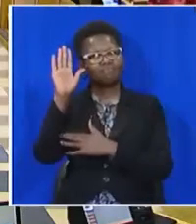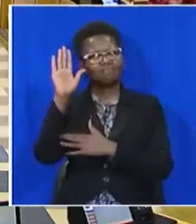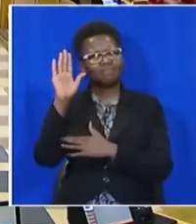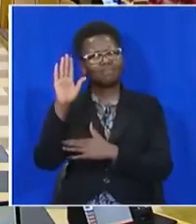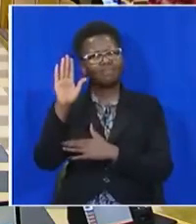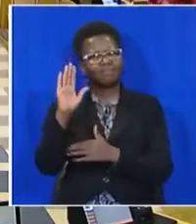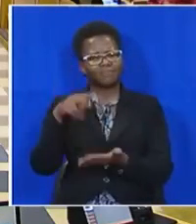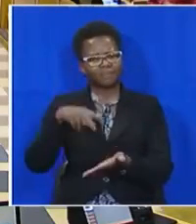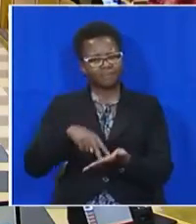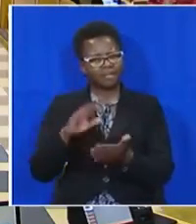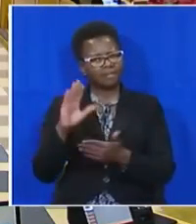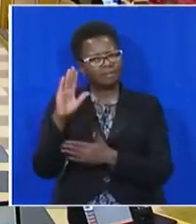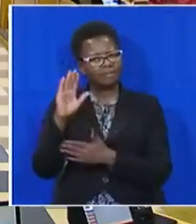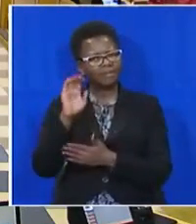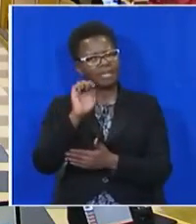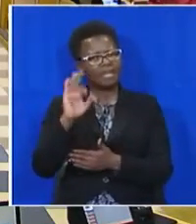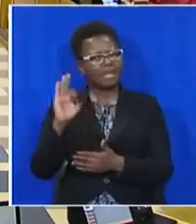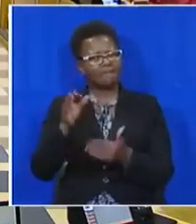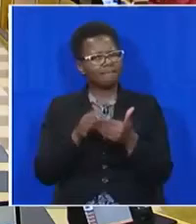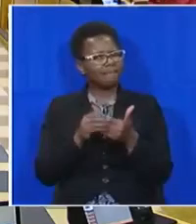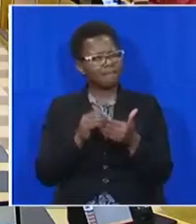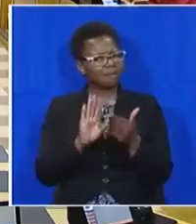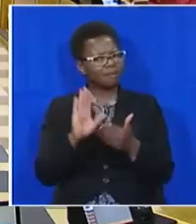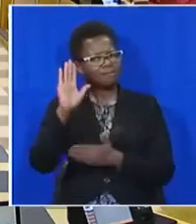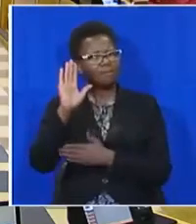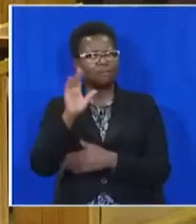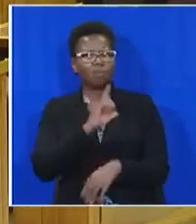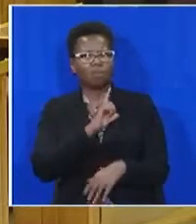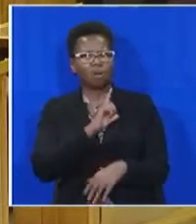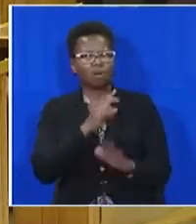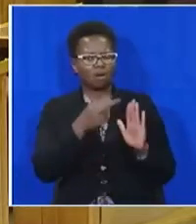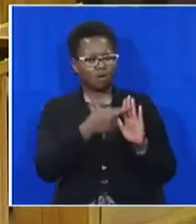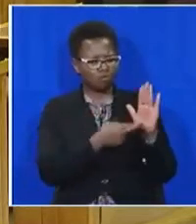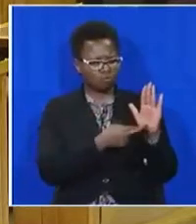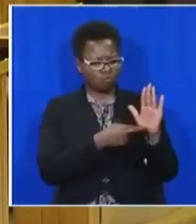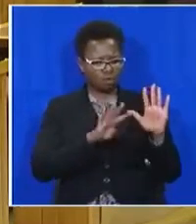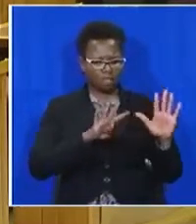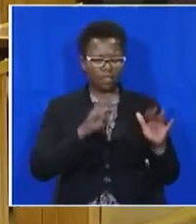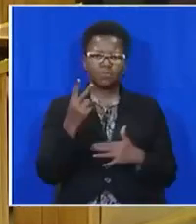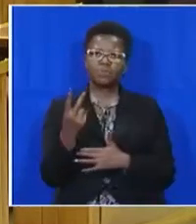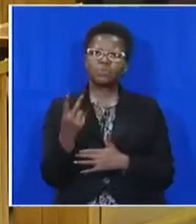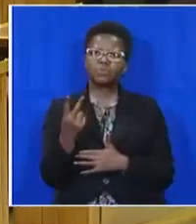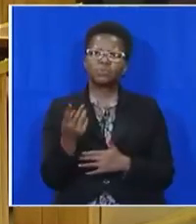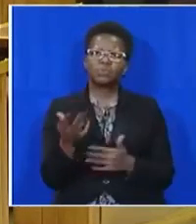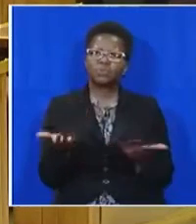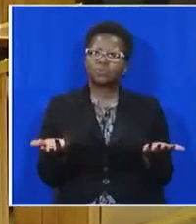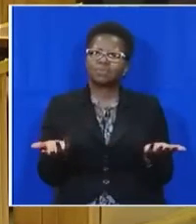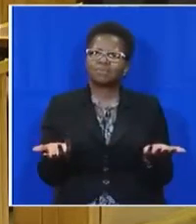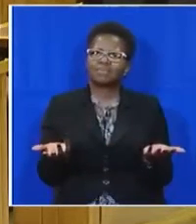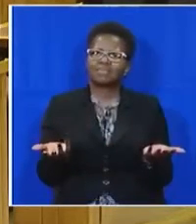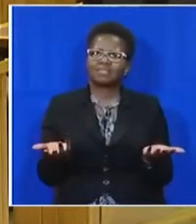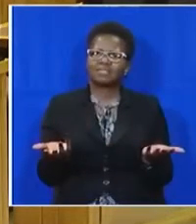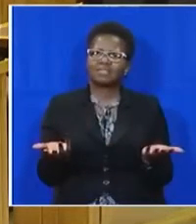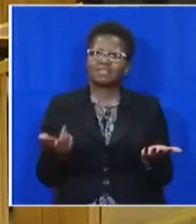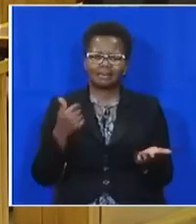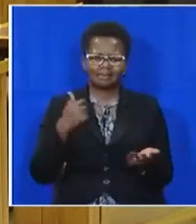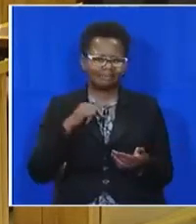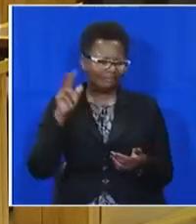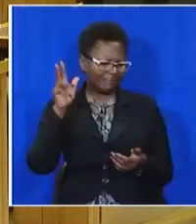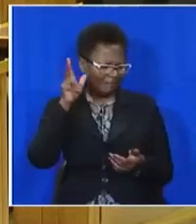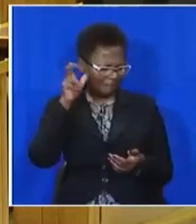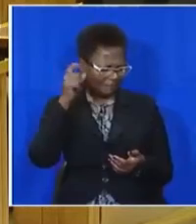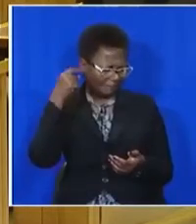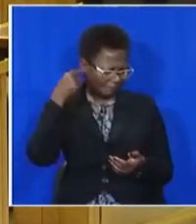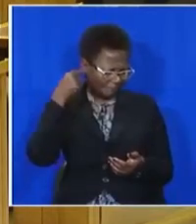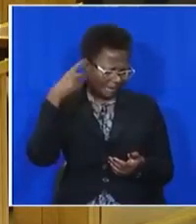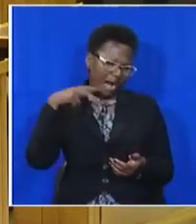please? Why are you rising, Honourable Member? Rule 92. What in terms of Rule 92? Our eardrum are suffering. He